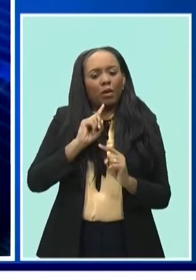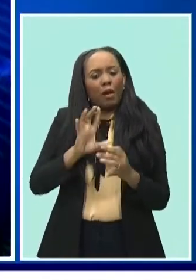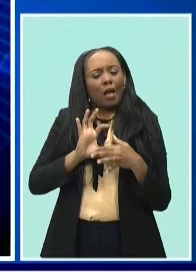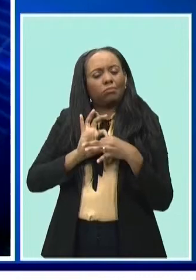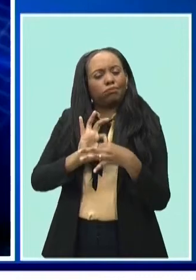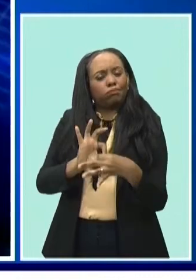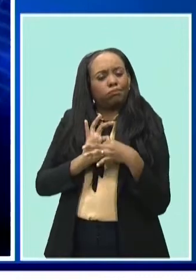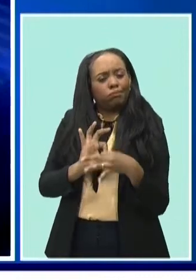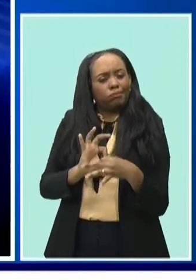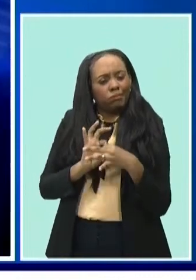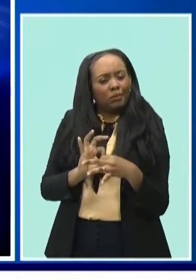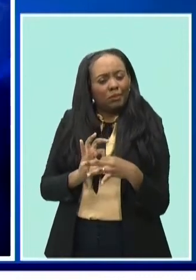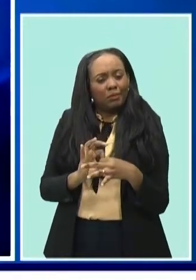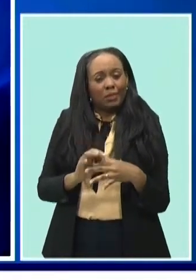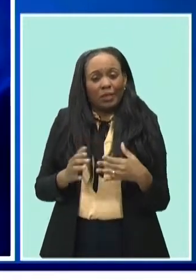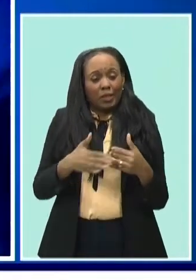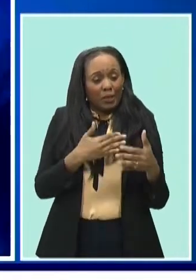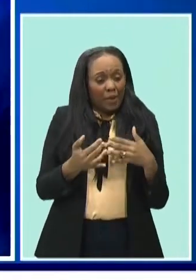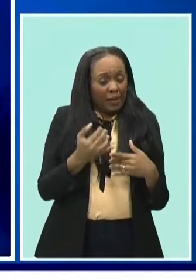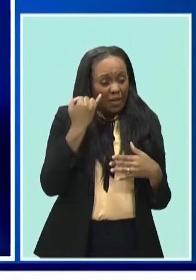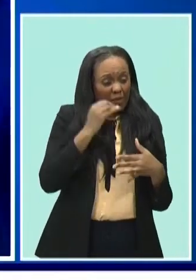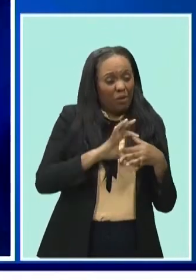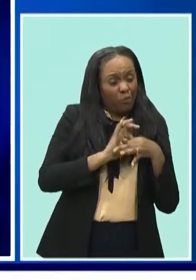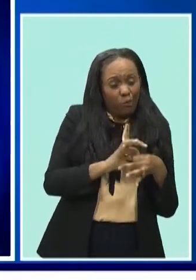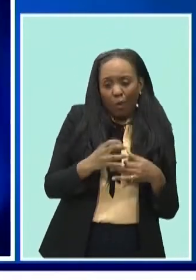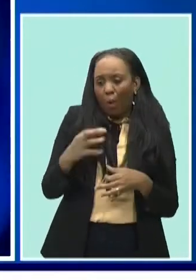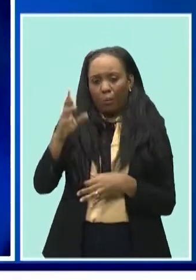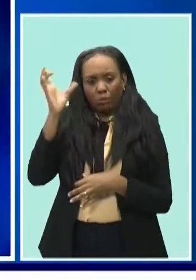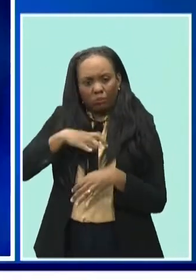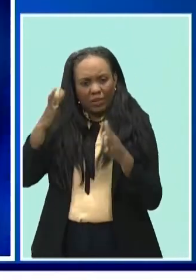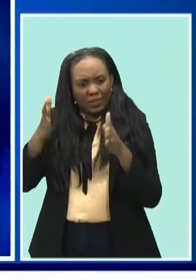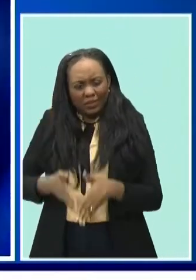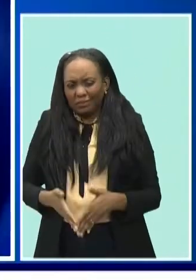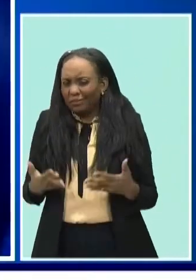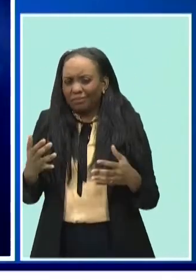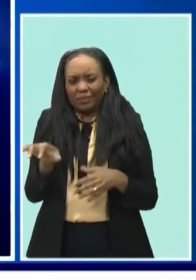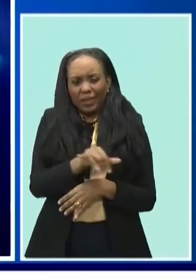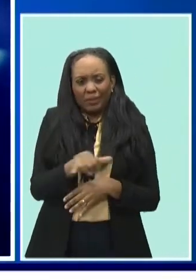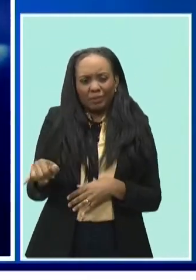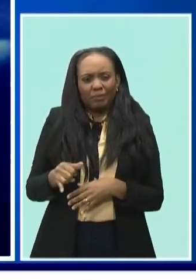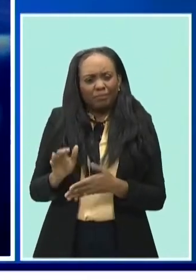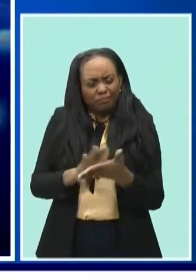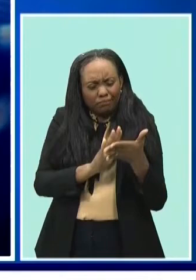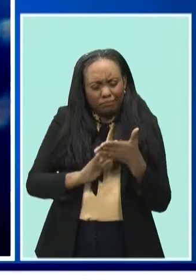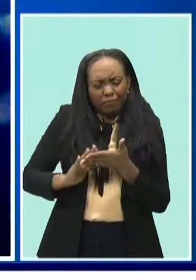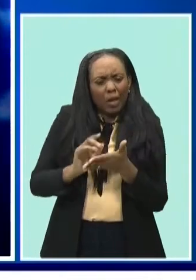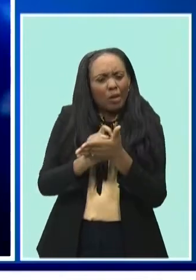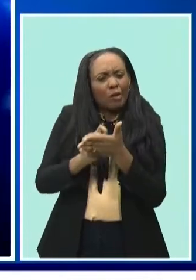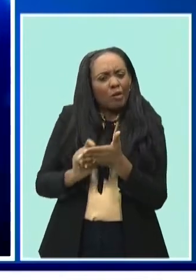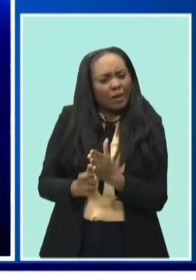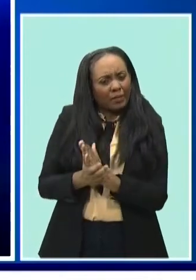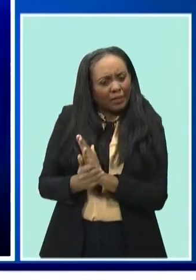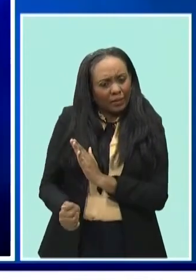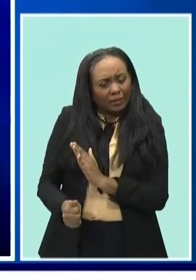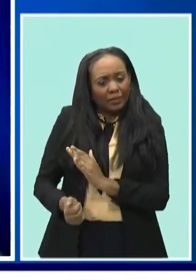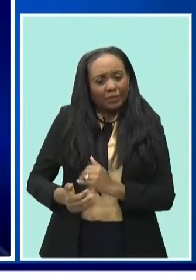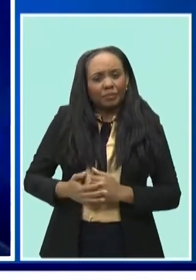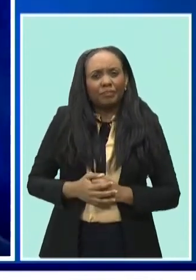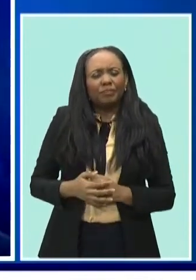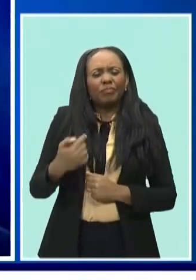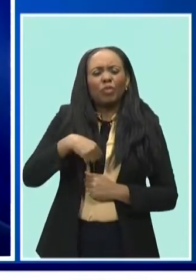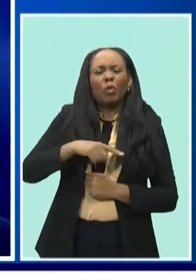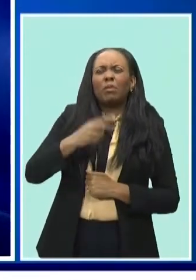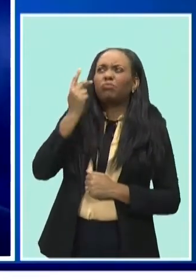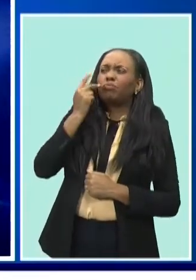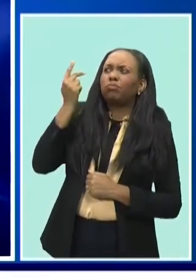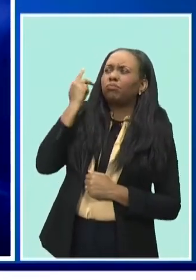him and those who were strangers. She also praised his writing skills outside of journalism. We also remember him as an